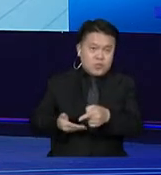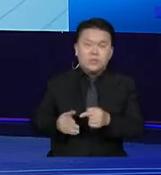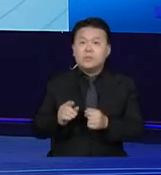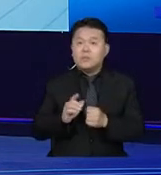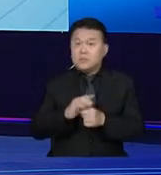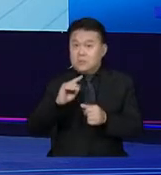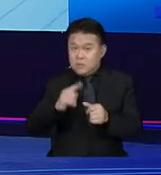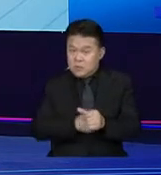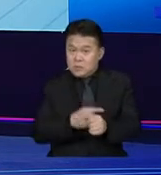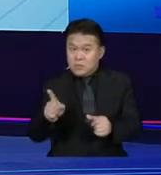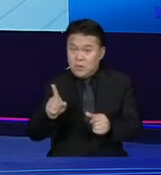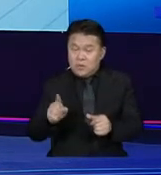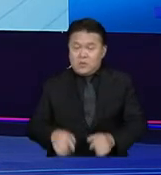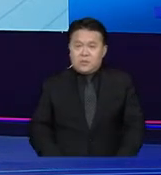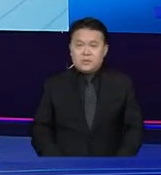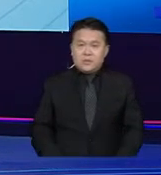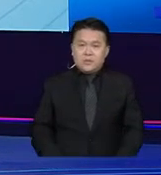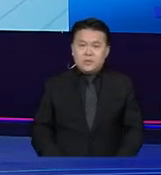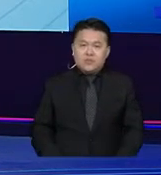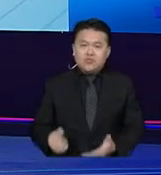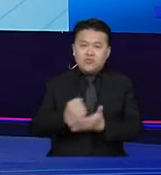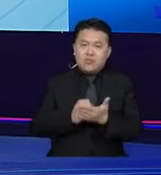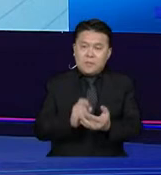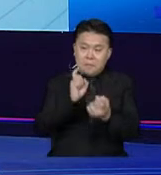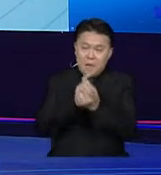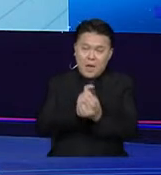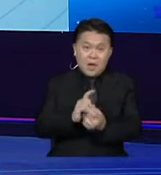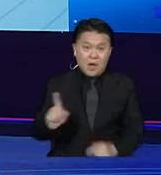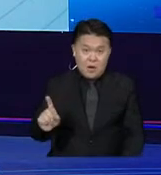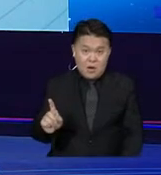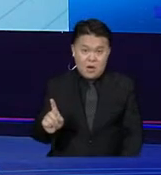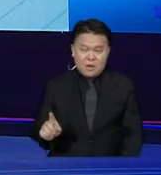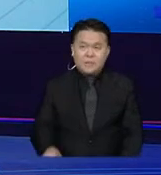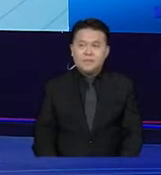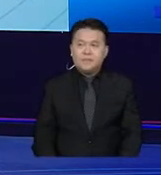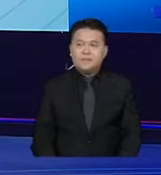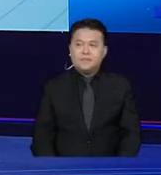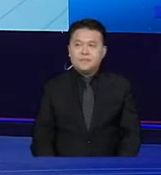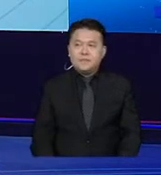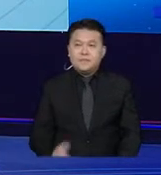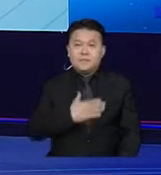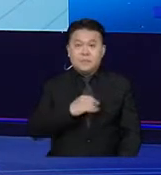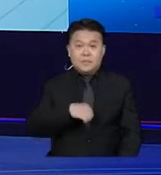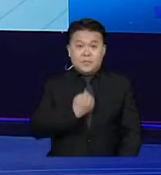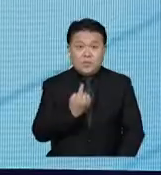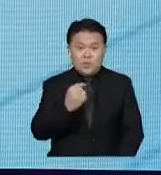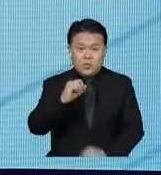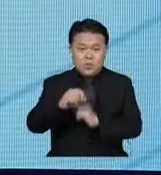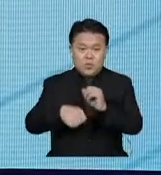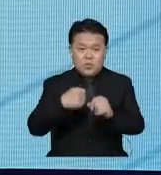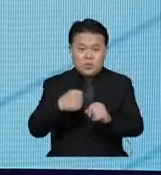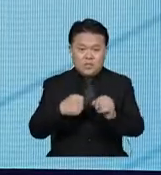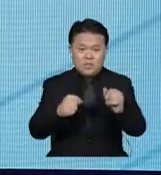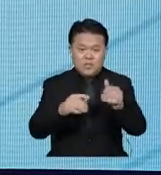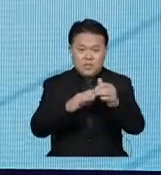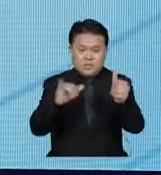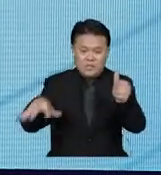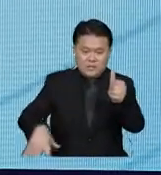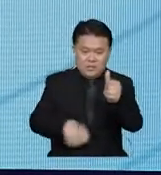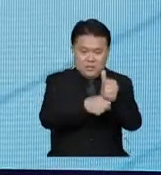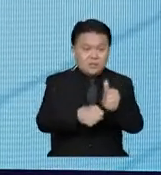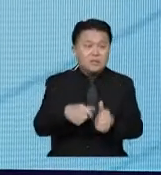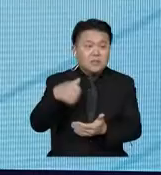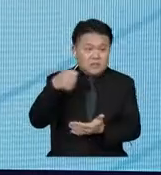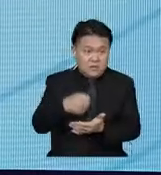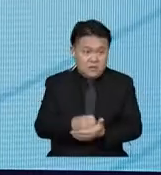the planet, with millions of dogs living everywhere there are people, but sadly, only 100,000 or so wild wolves